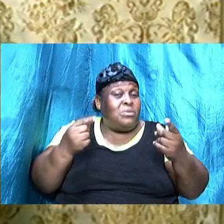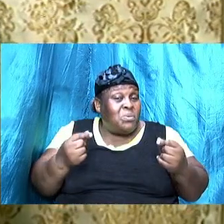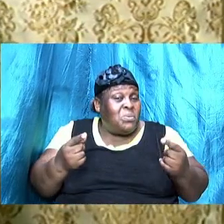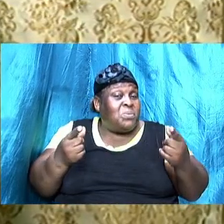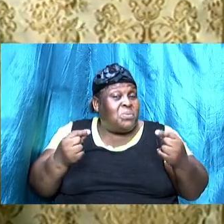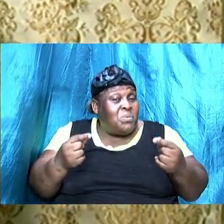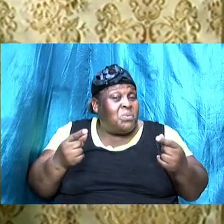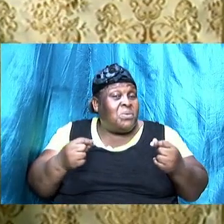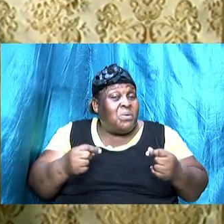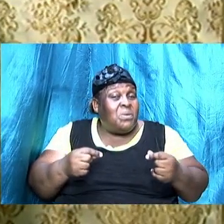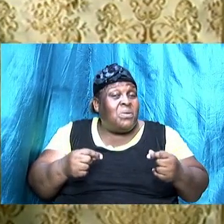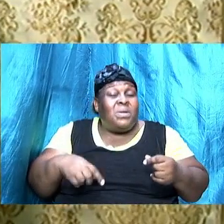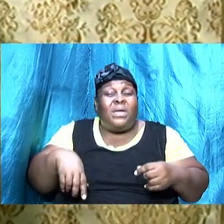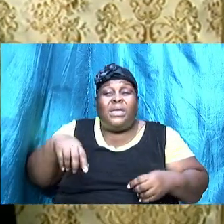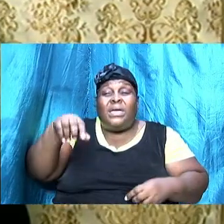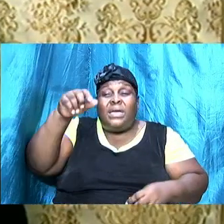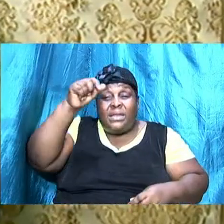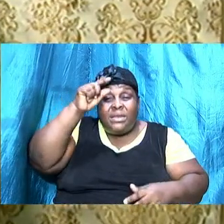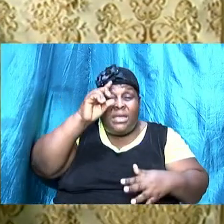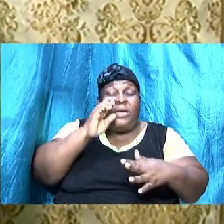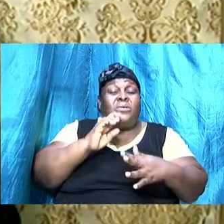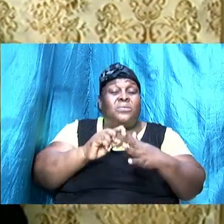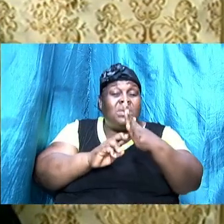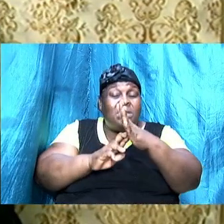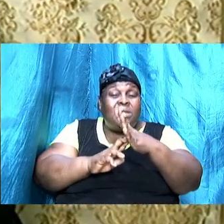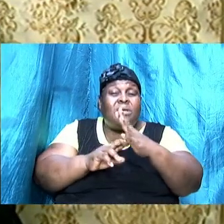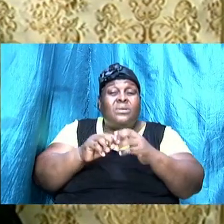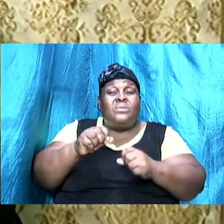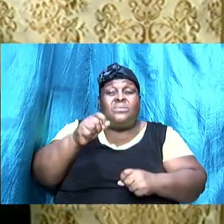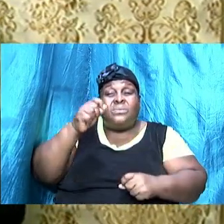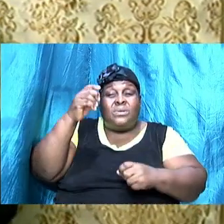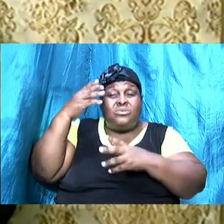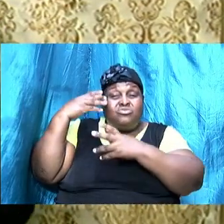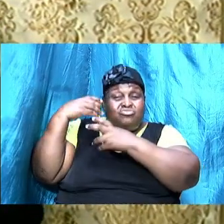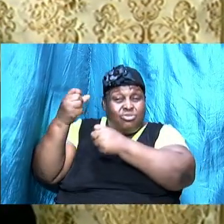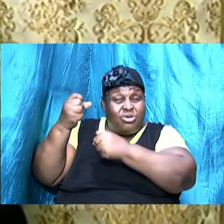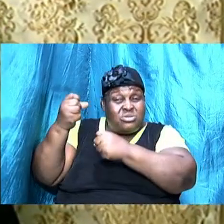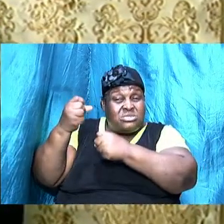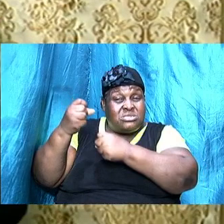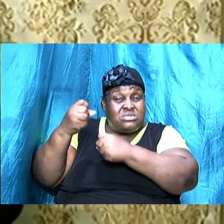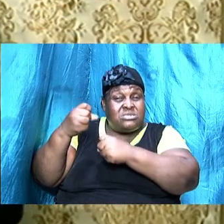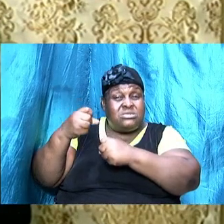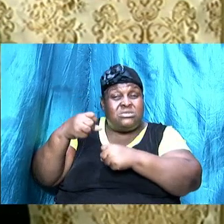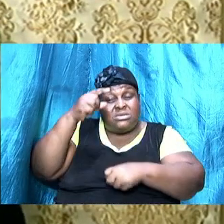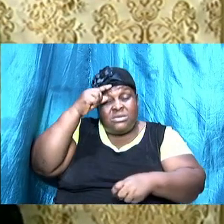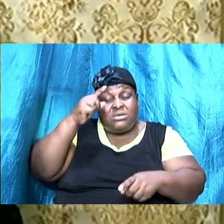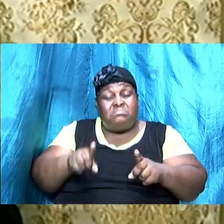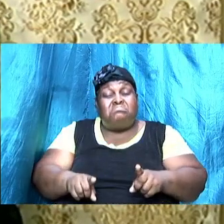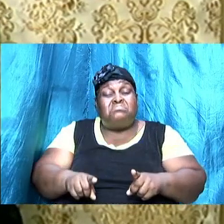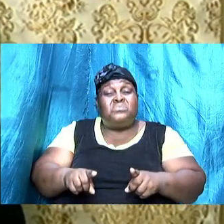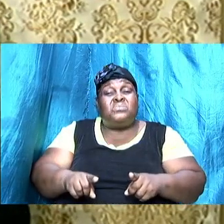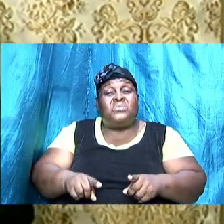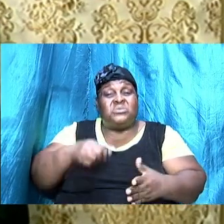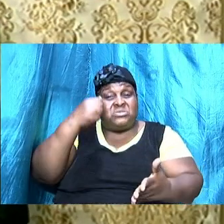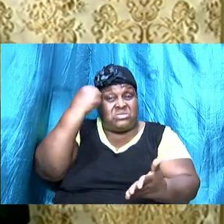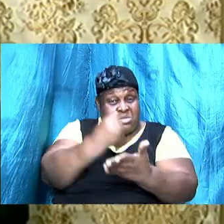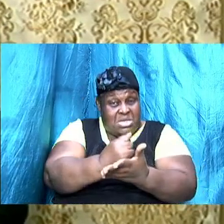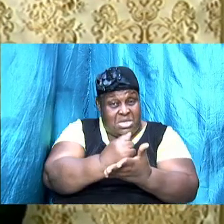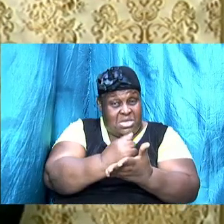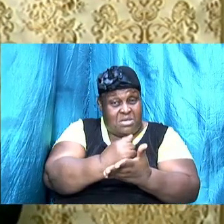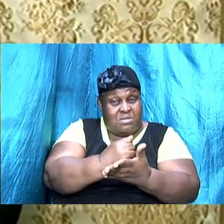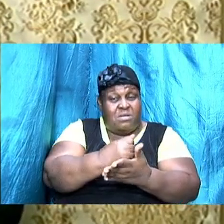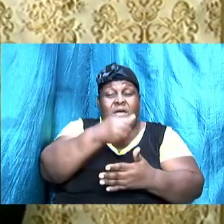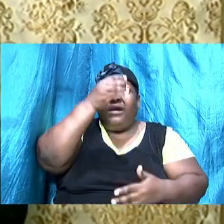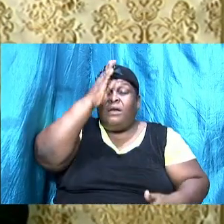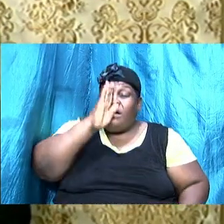and the covenant was sealed in blood. At that consummation, he was there. And so